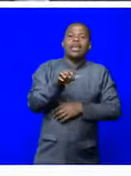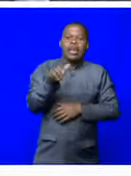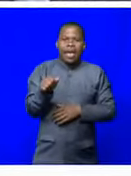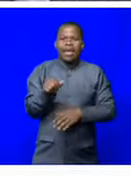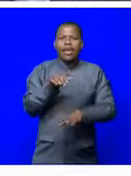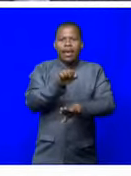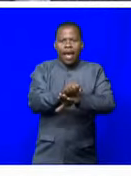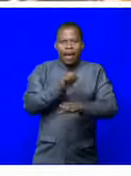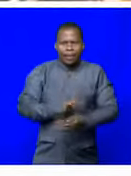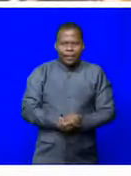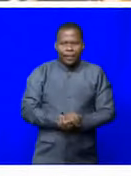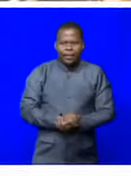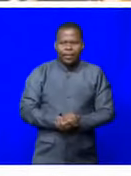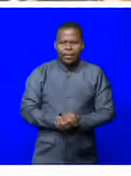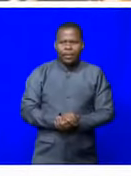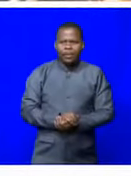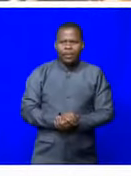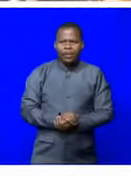Shabangu embabane.